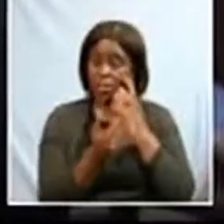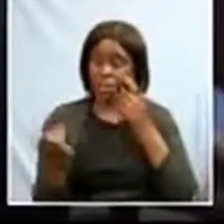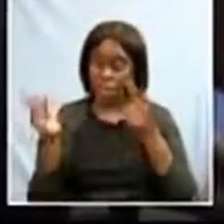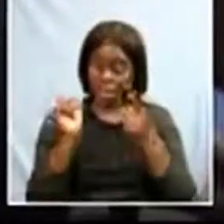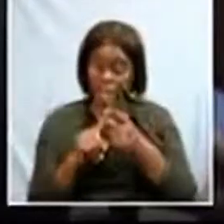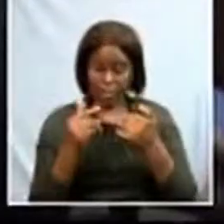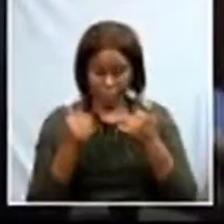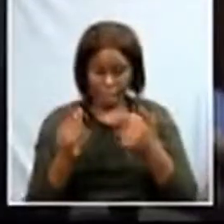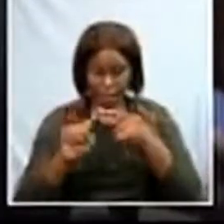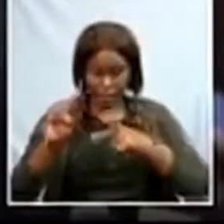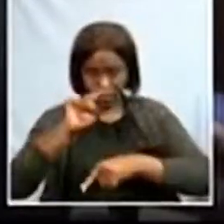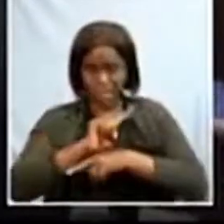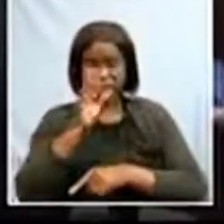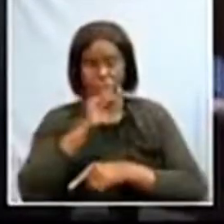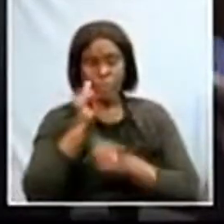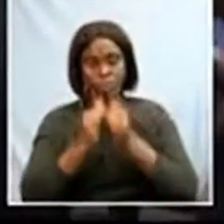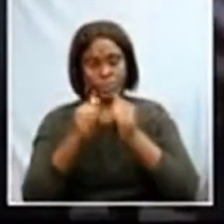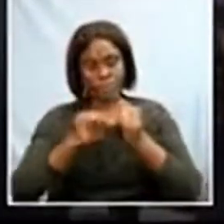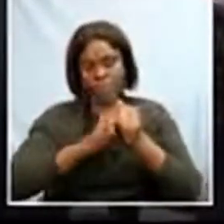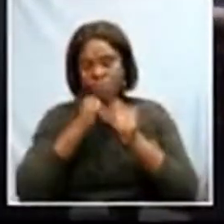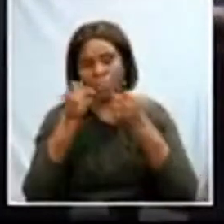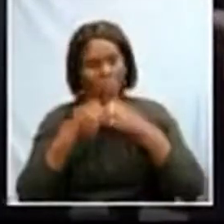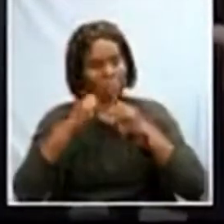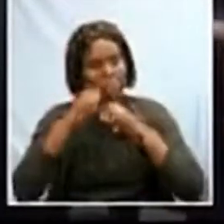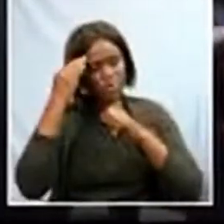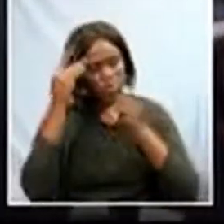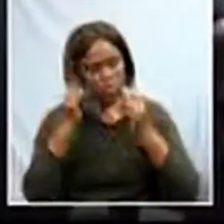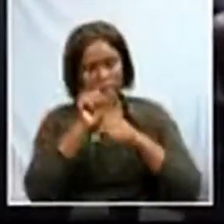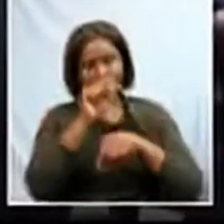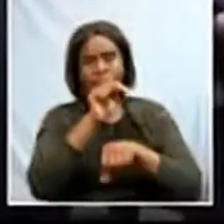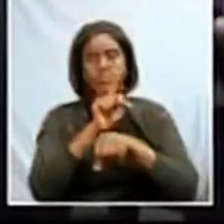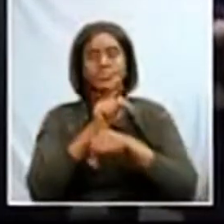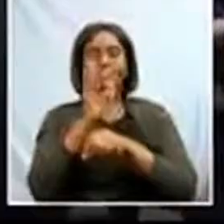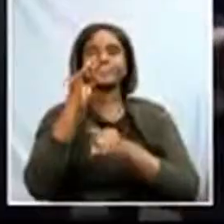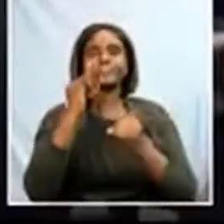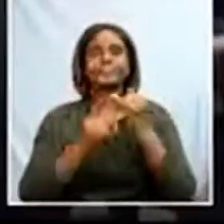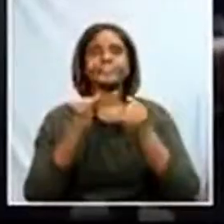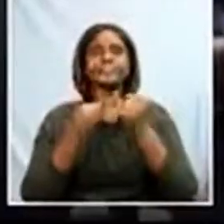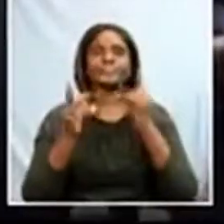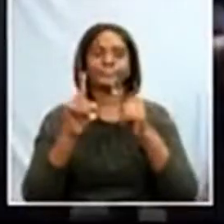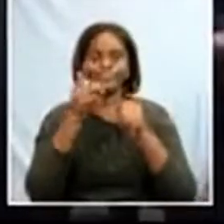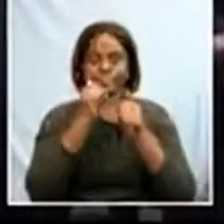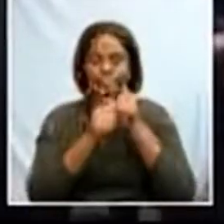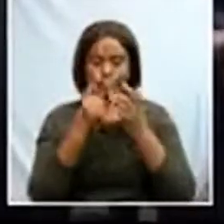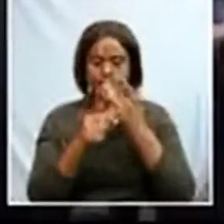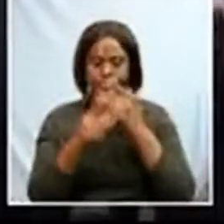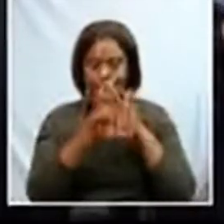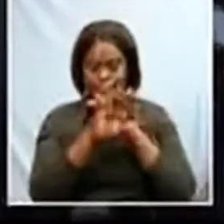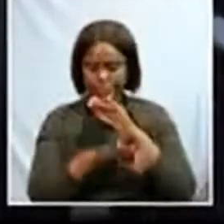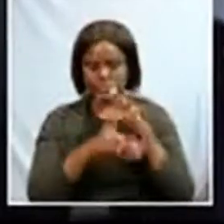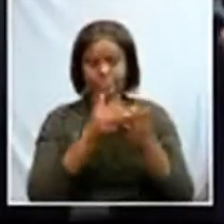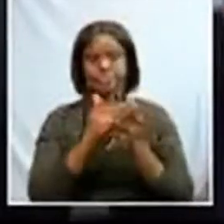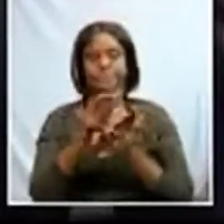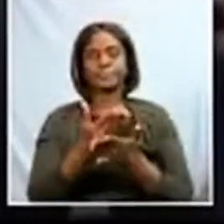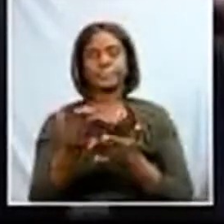to date, which we don't even know when this project will be completed because it is under